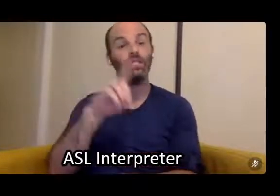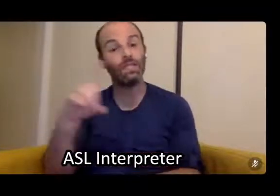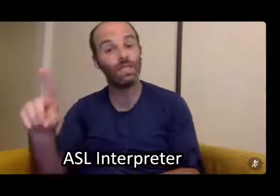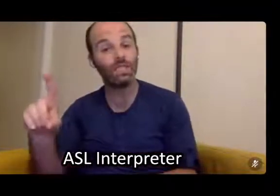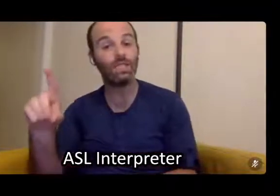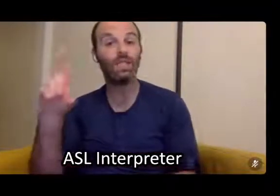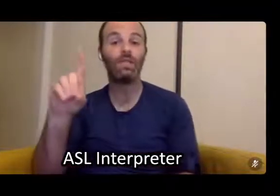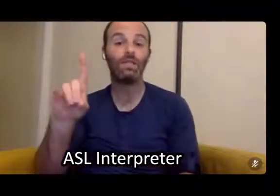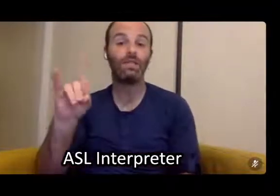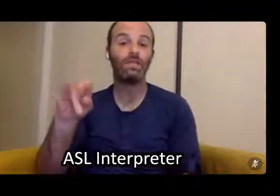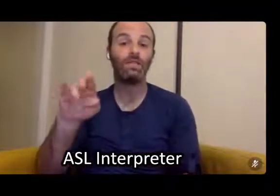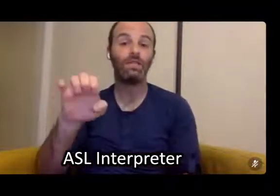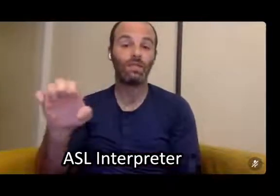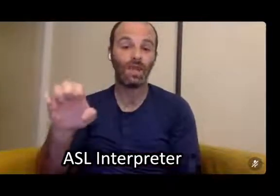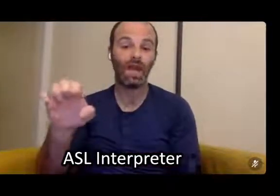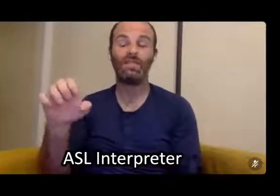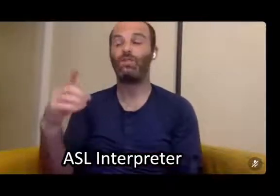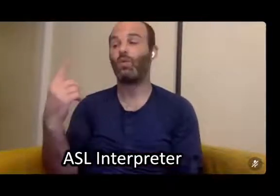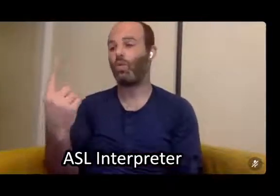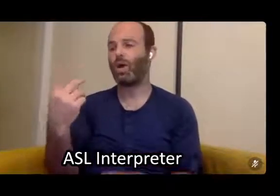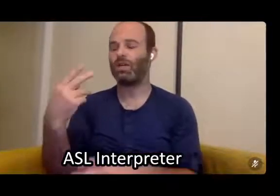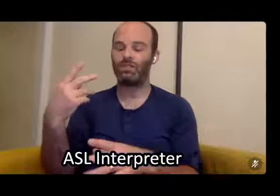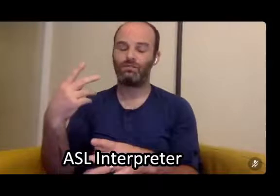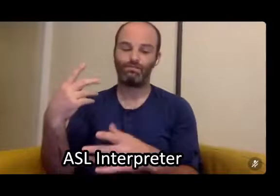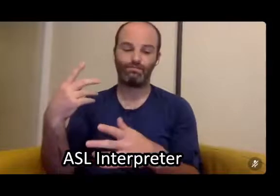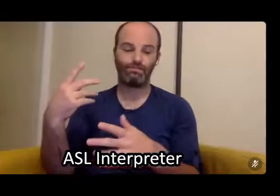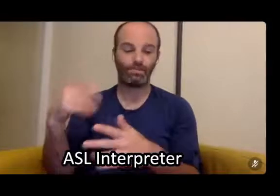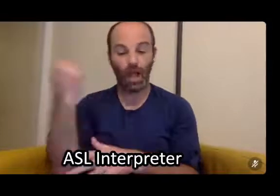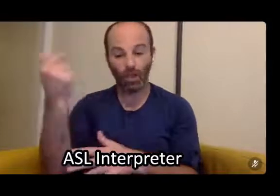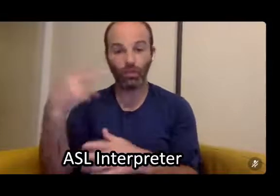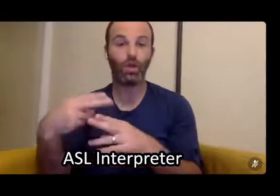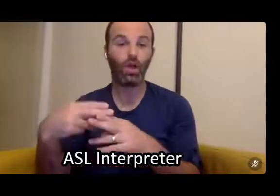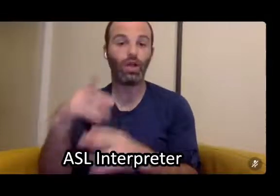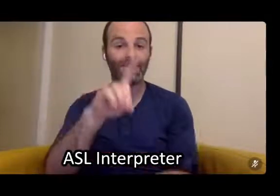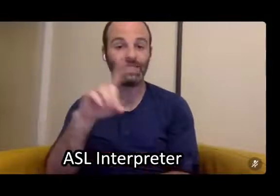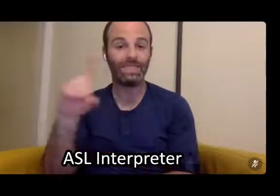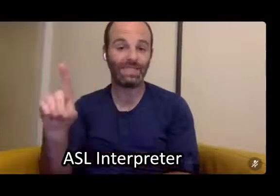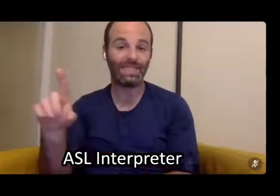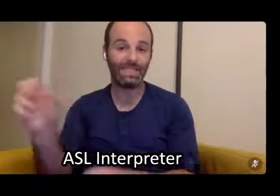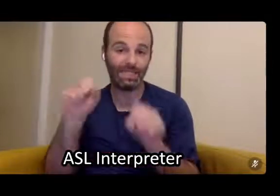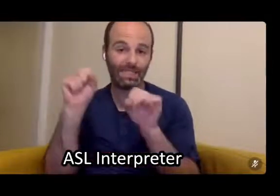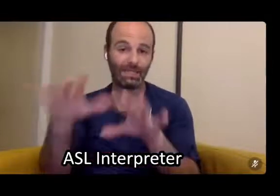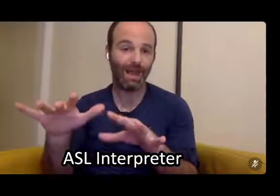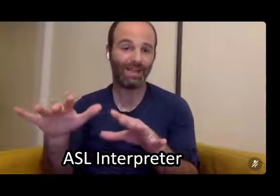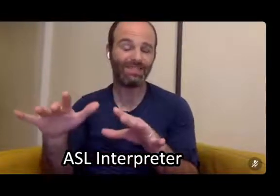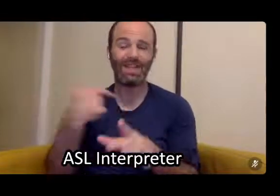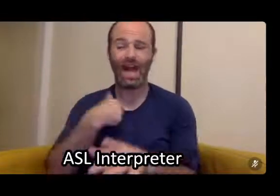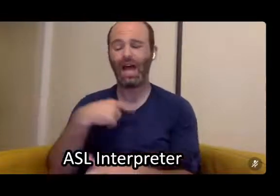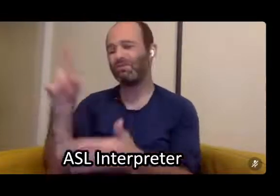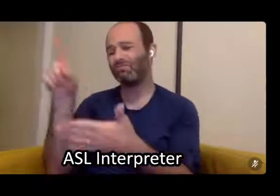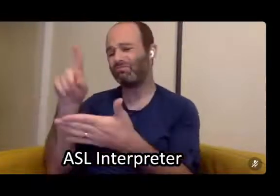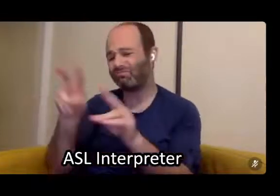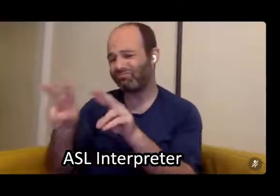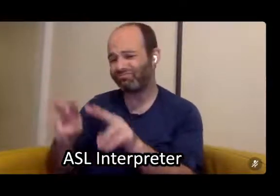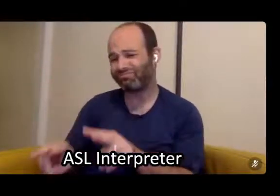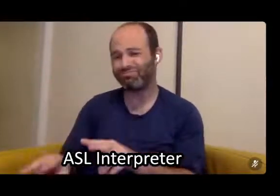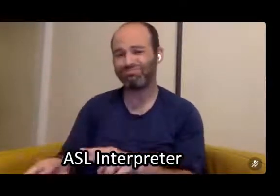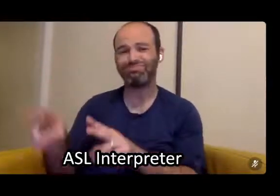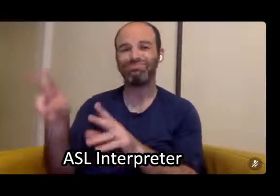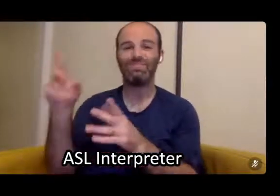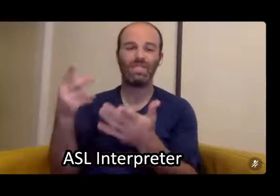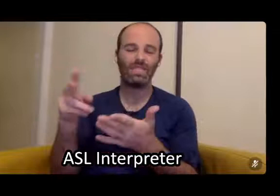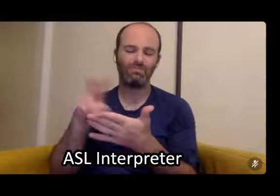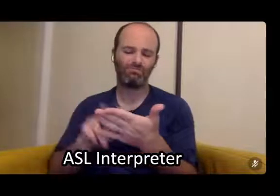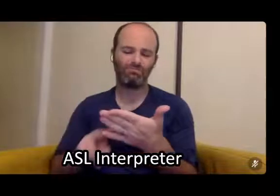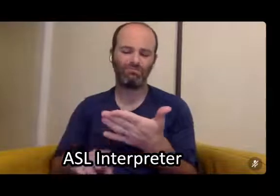think there's one called D&D Spells as well. I've looked at them. I haven't, I'm